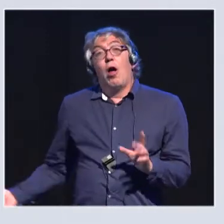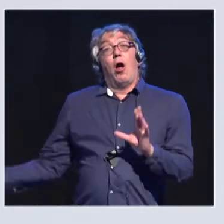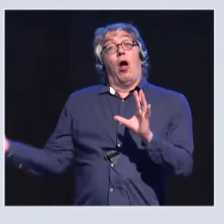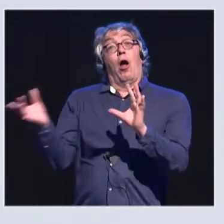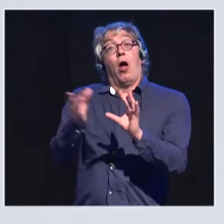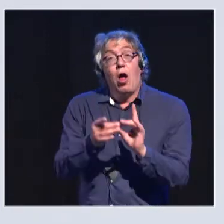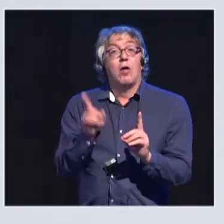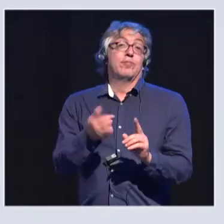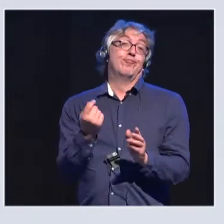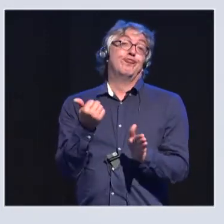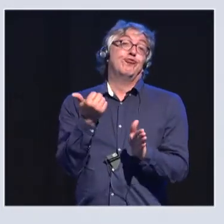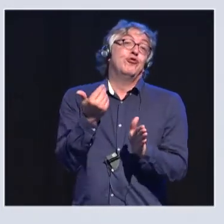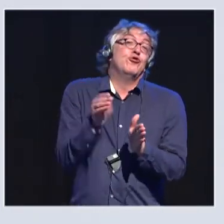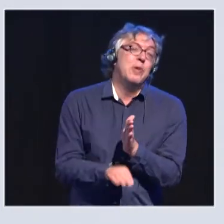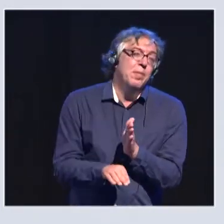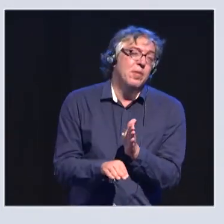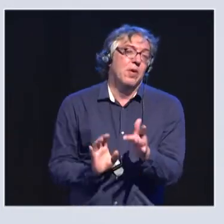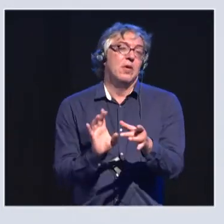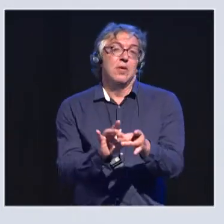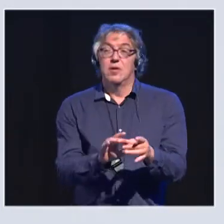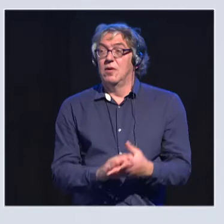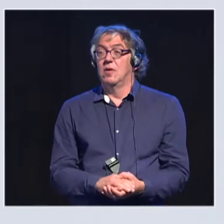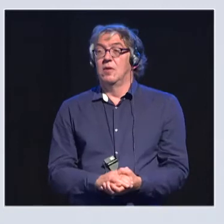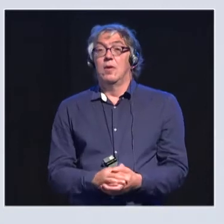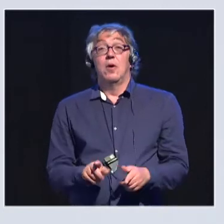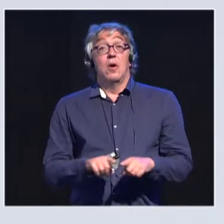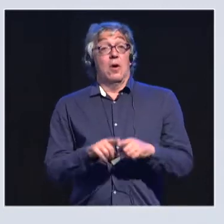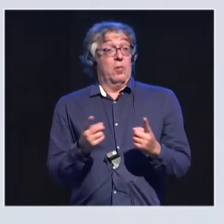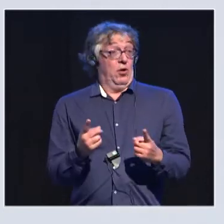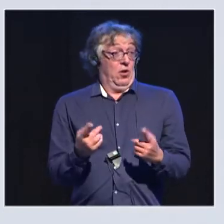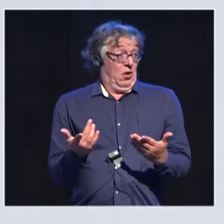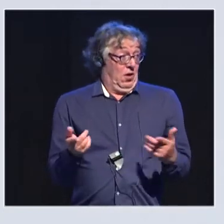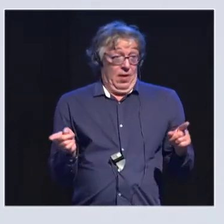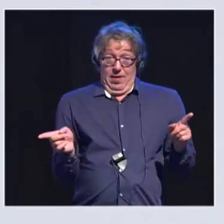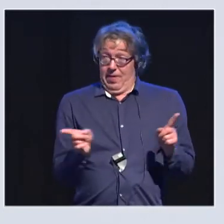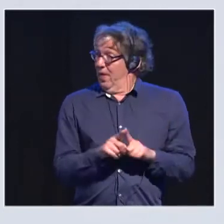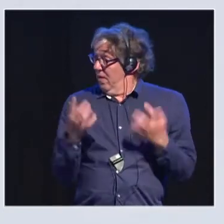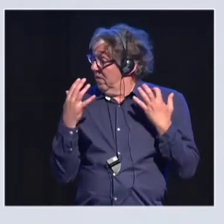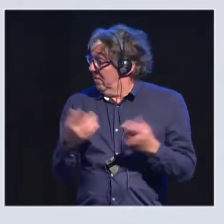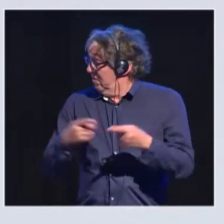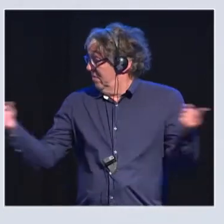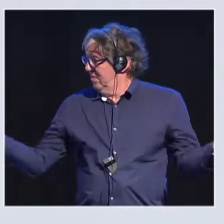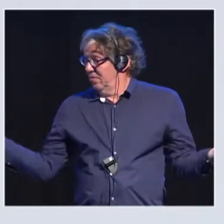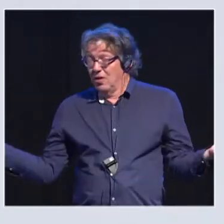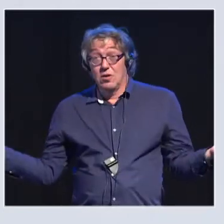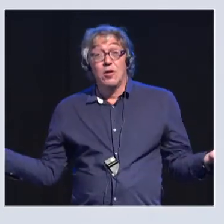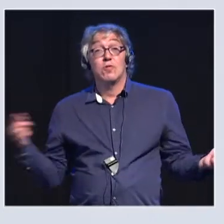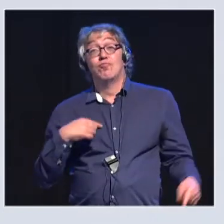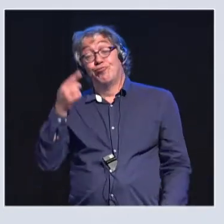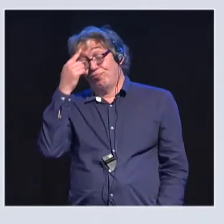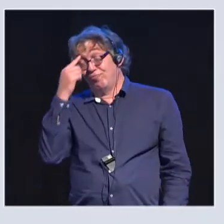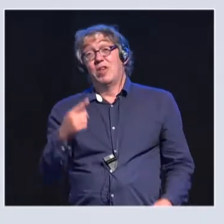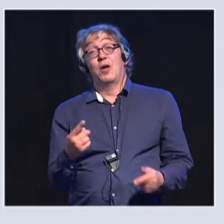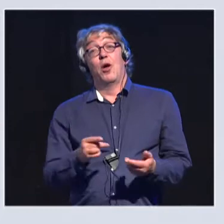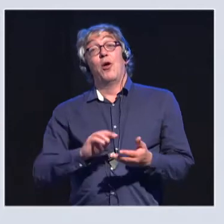connectivity. But I believe, as people here in this room believe, digitalization will create